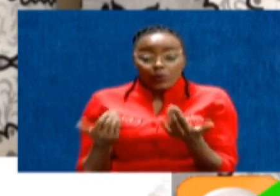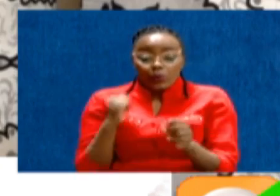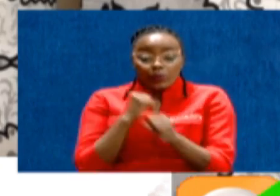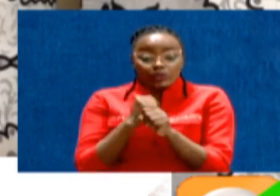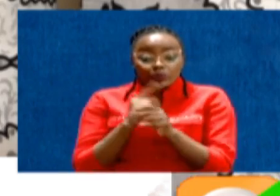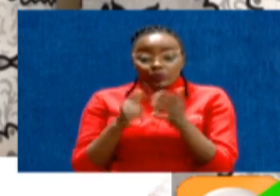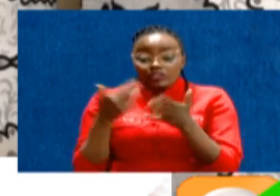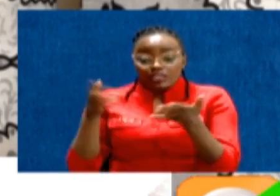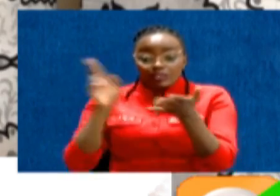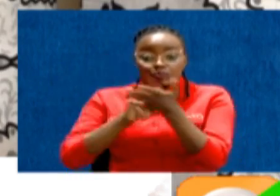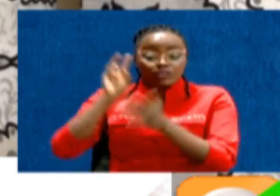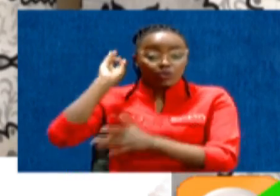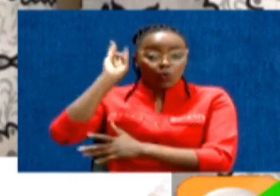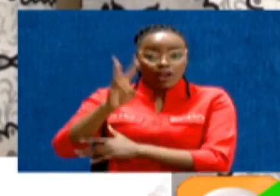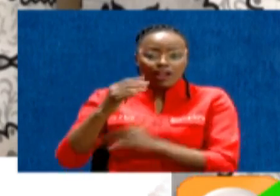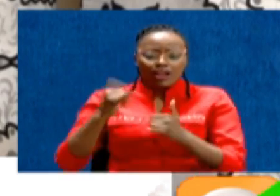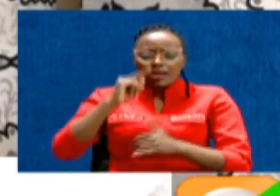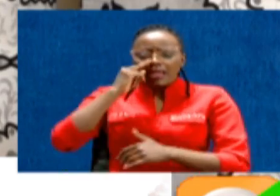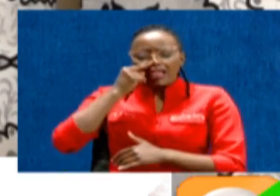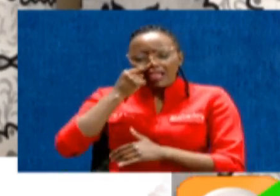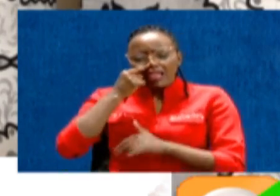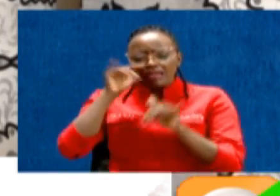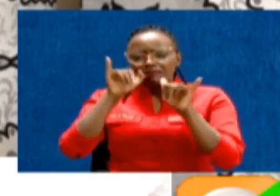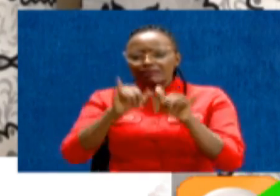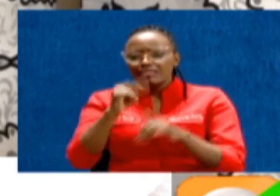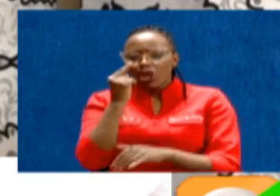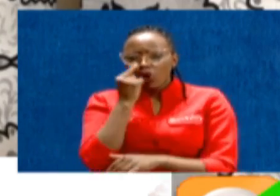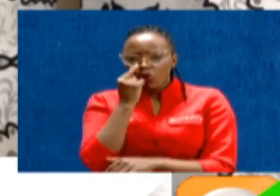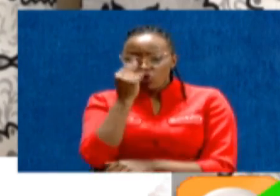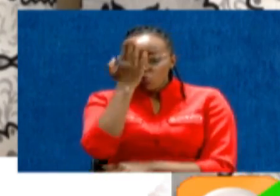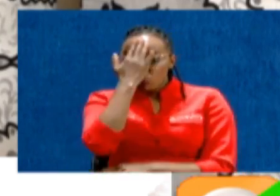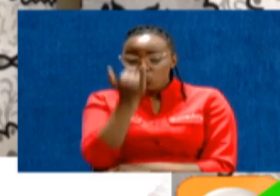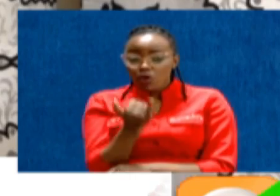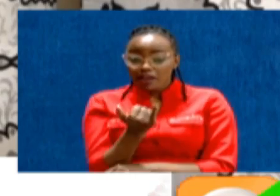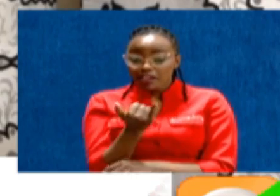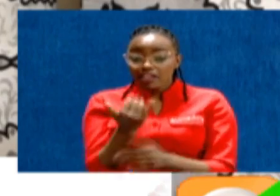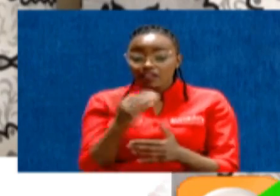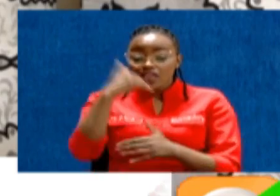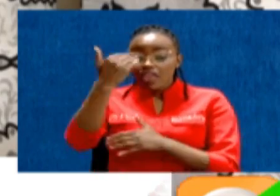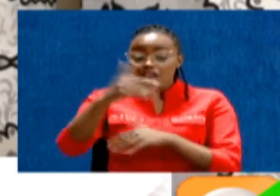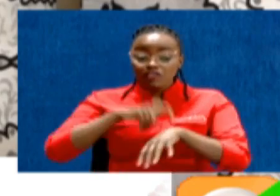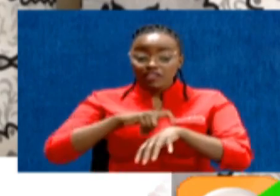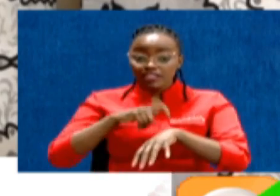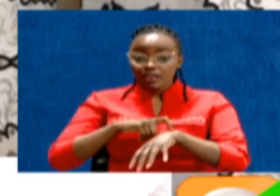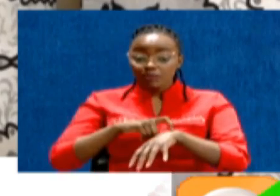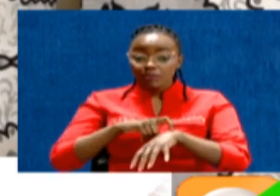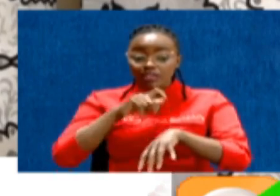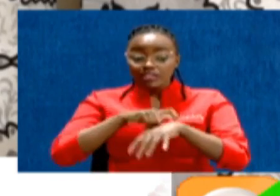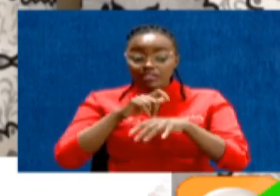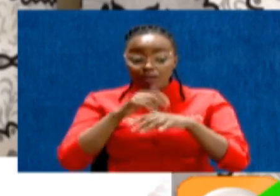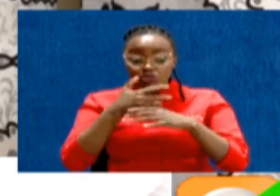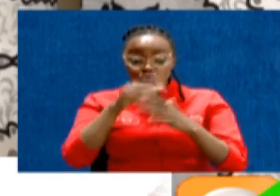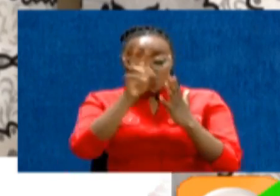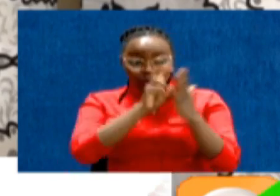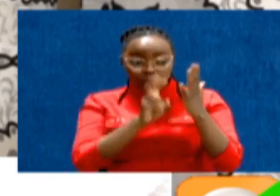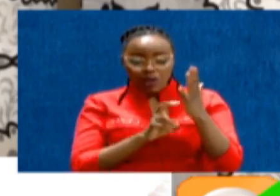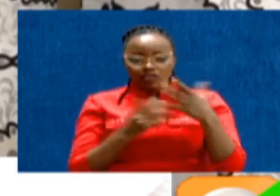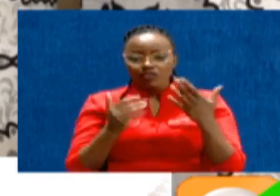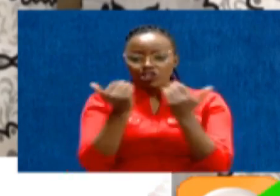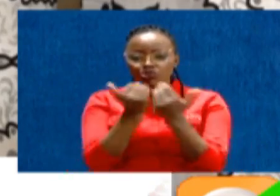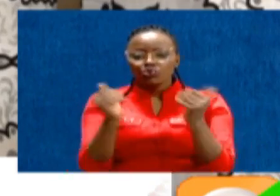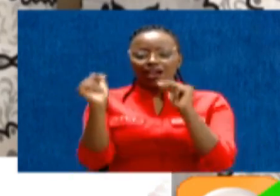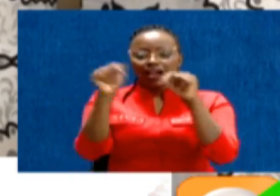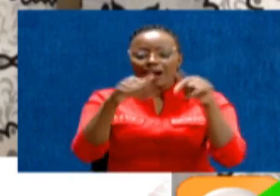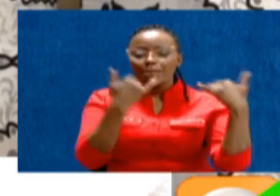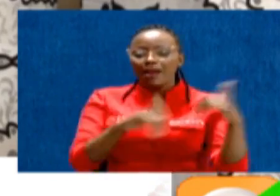mtu anaboeka kukaa home. Juu kila saa, ukisoma, watoto anaweza kuja anze kuchezea hapo